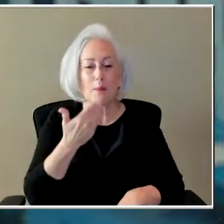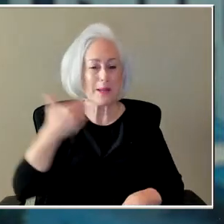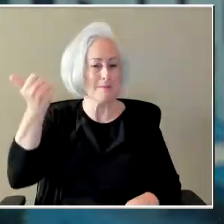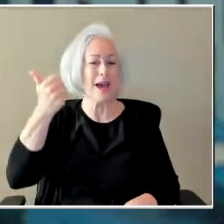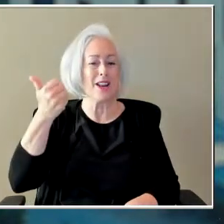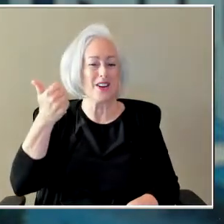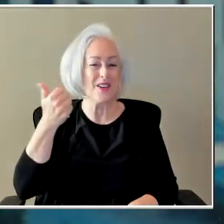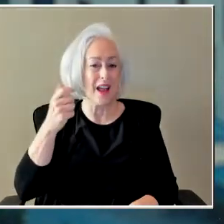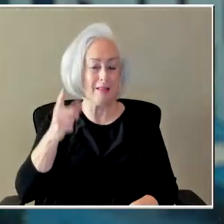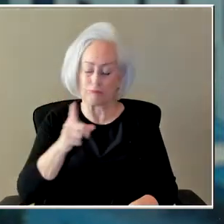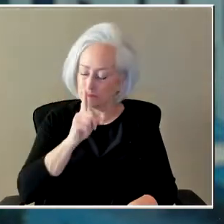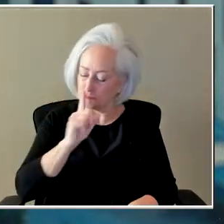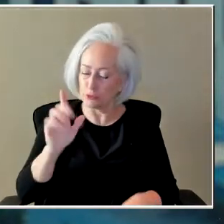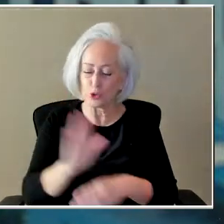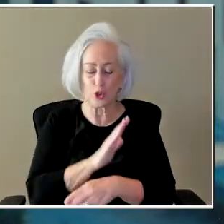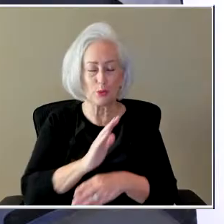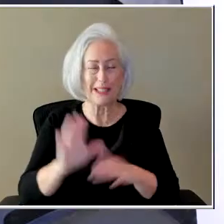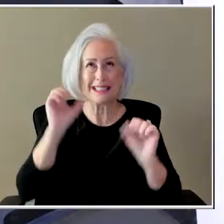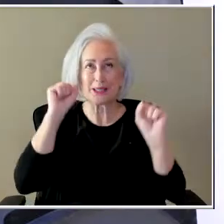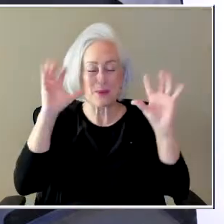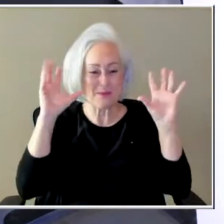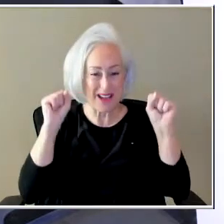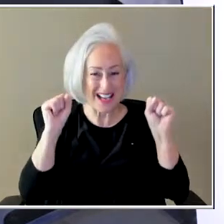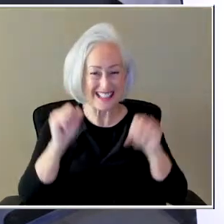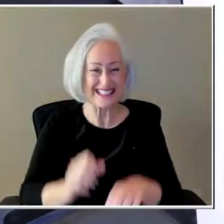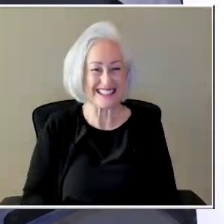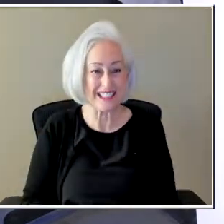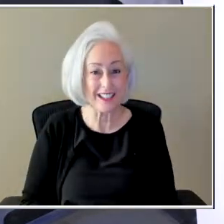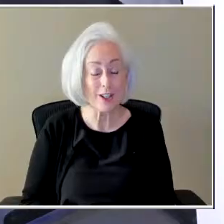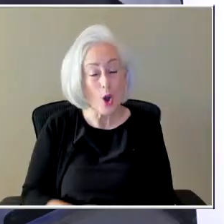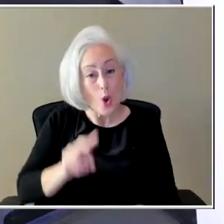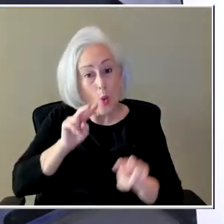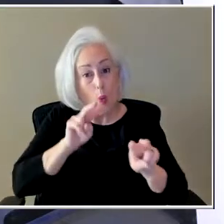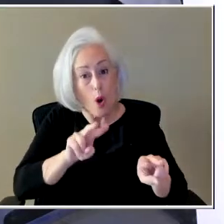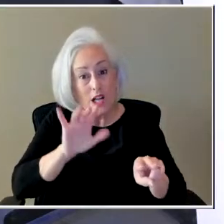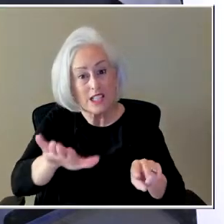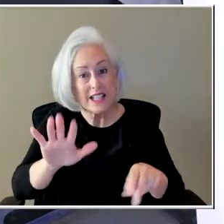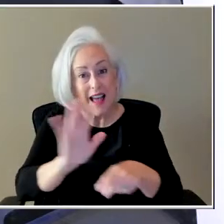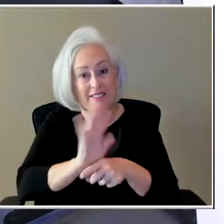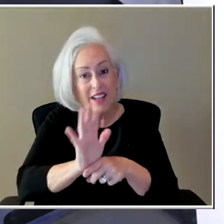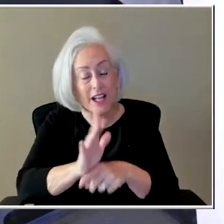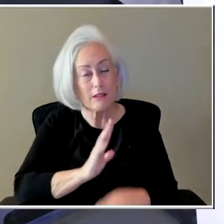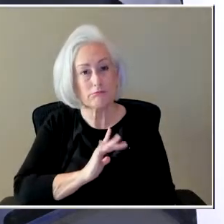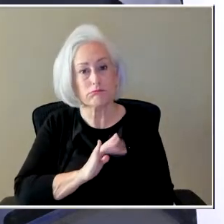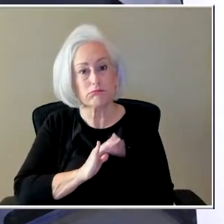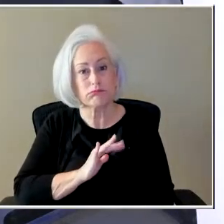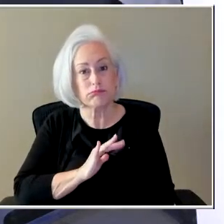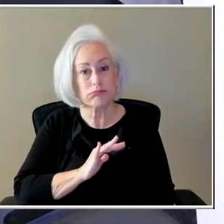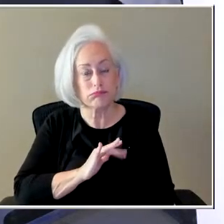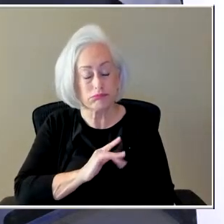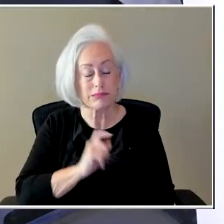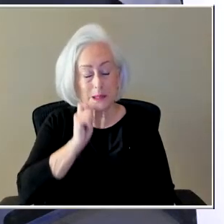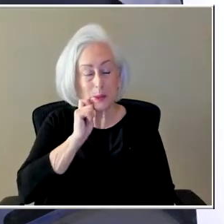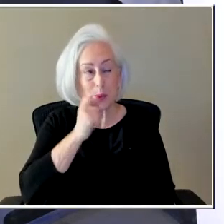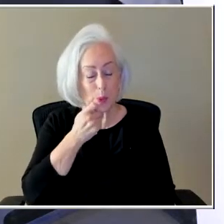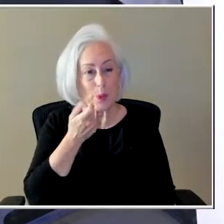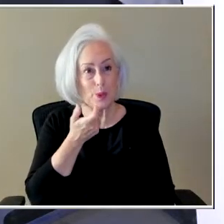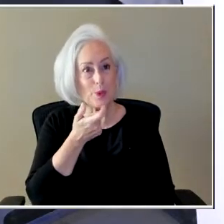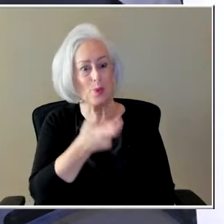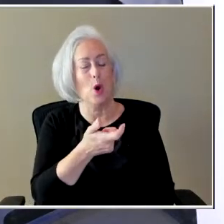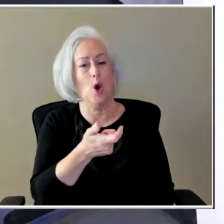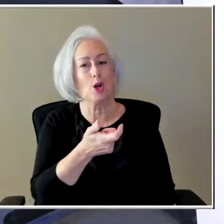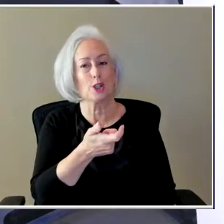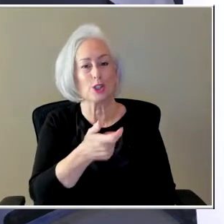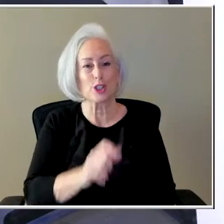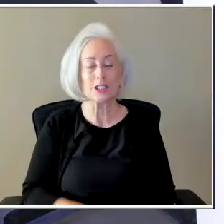It's amazing. Well, yes. Watching the video of you is amazing, quite frankly. Yeah. It's very cool to watch. Uh-huh. Well,